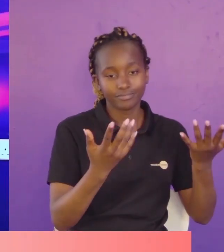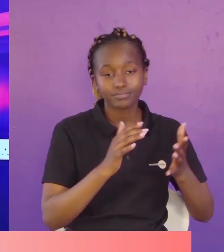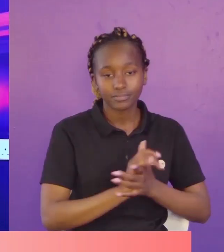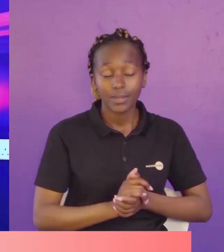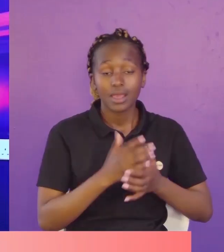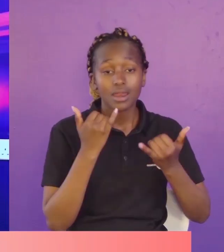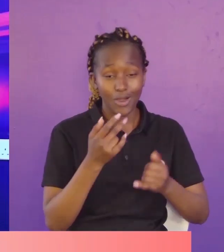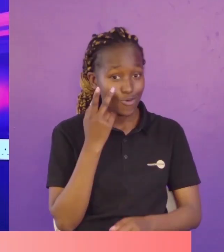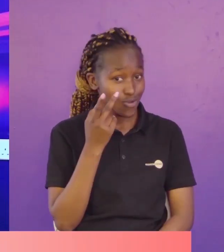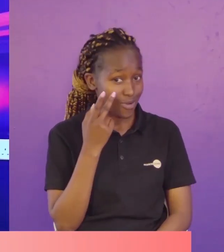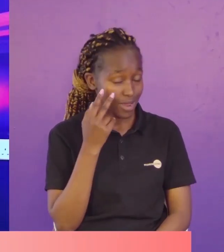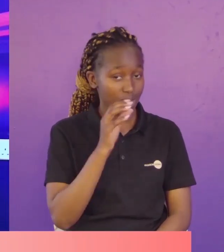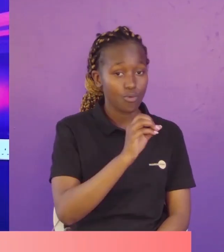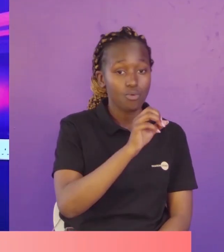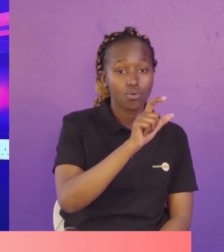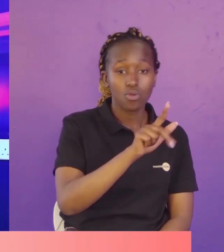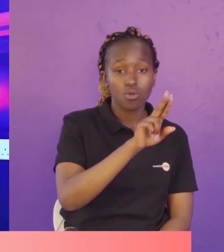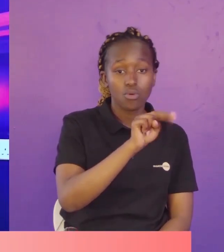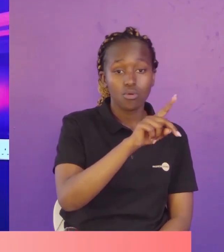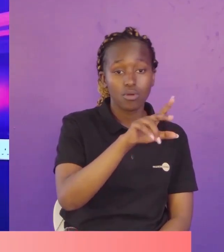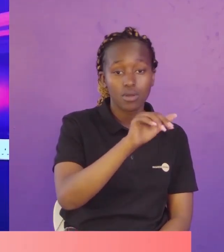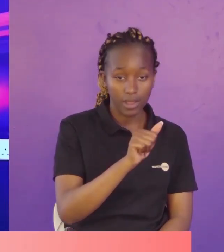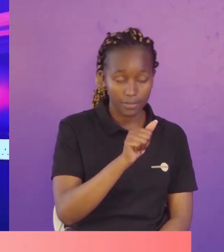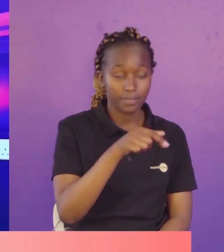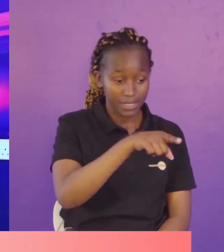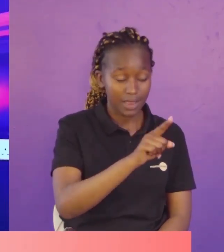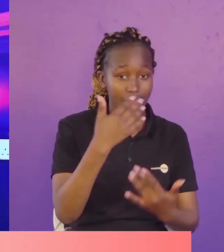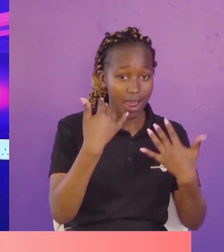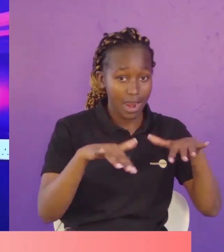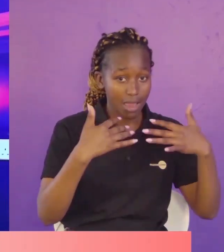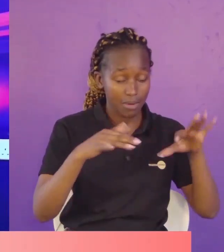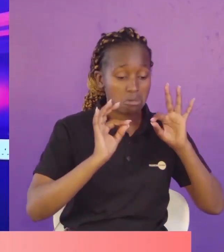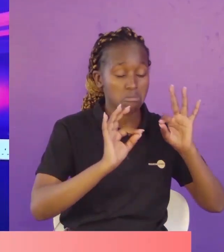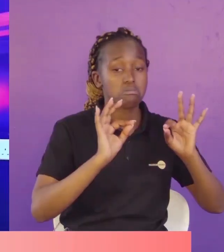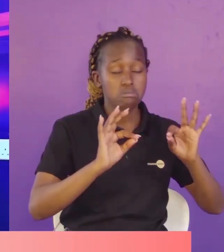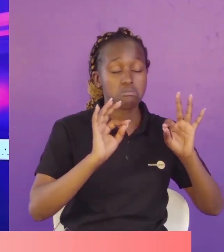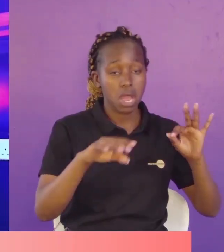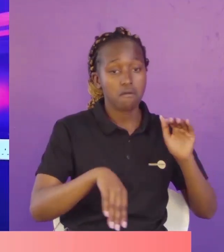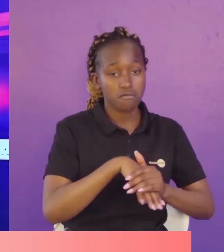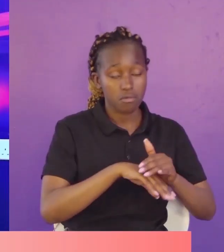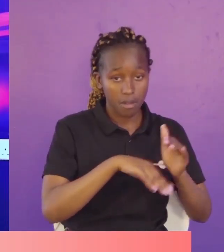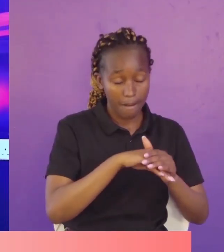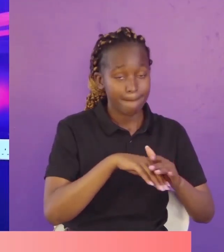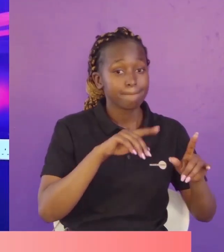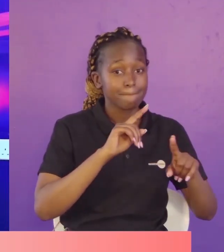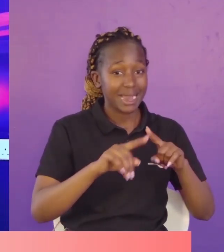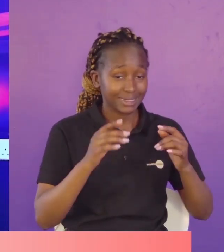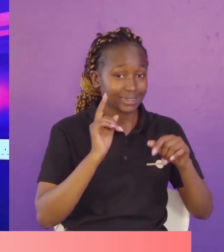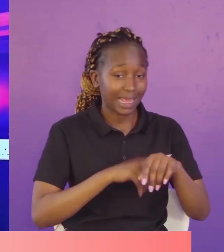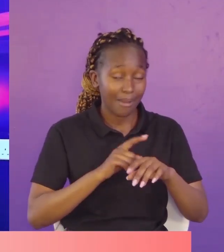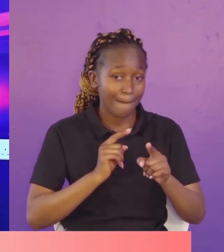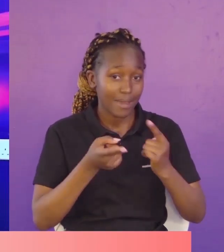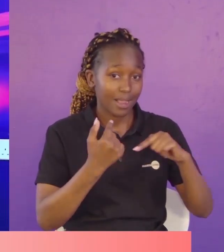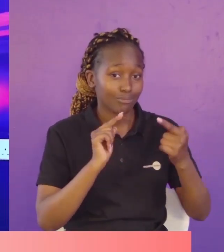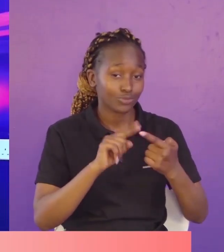here, you find that although he plays an elite football, Yeah. but when it comes here to Africa,